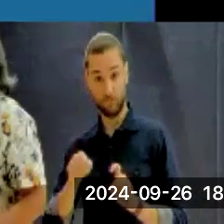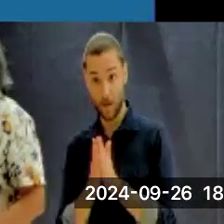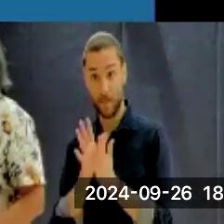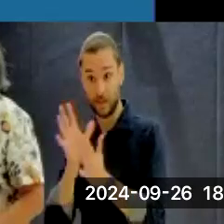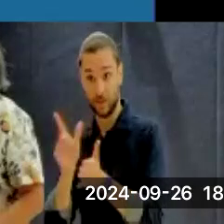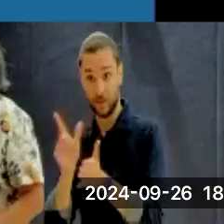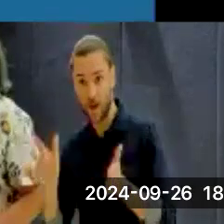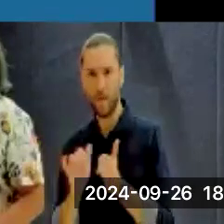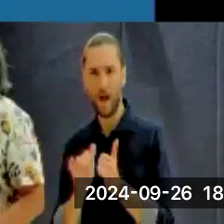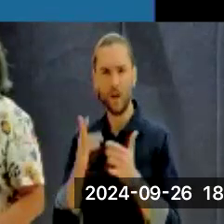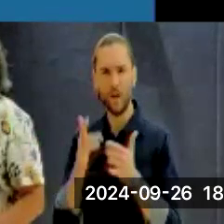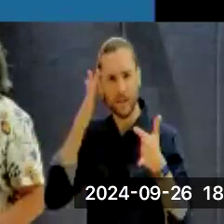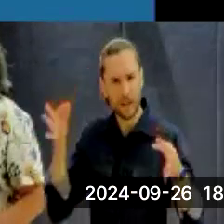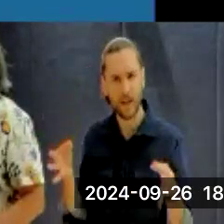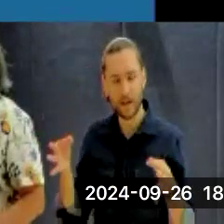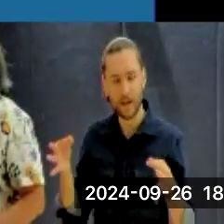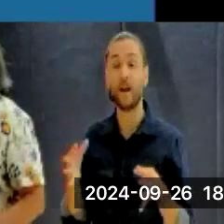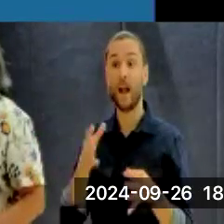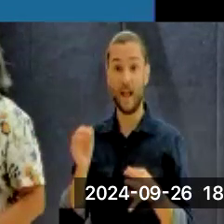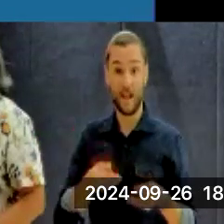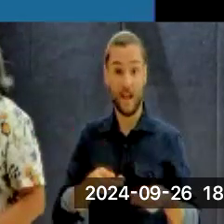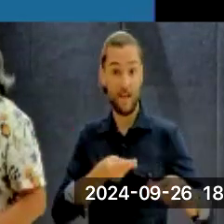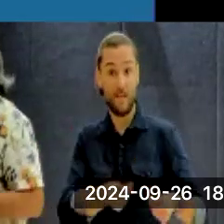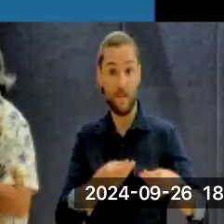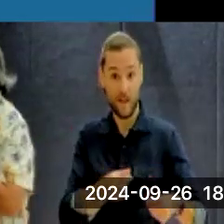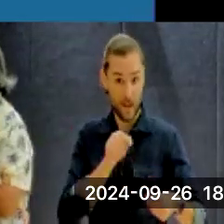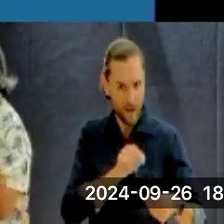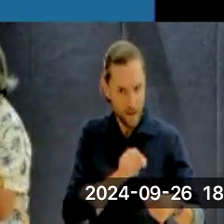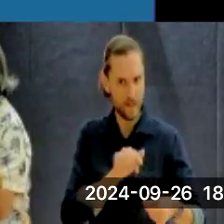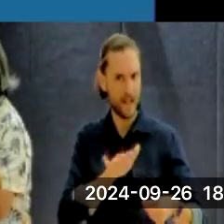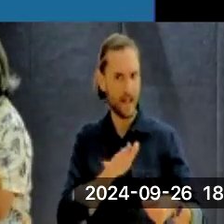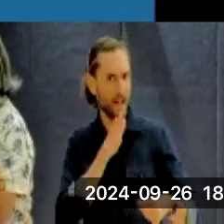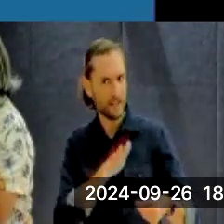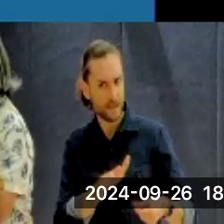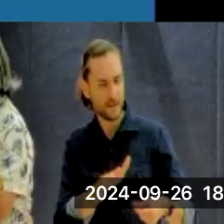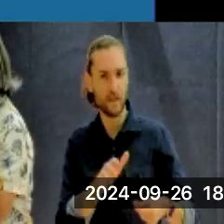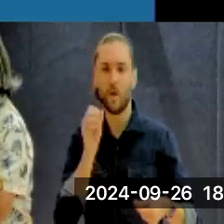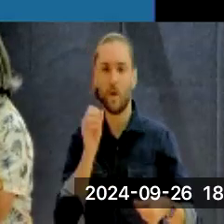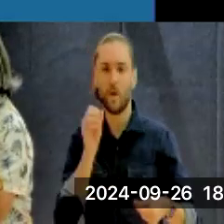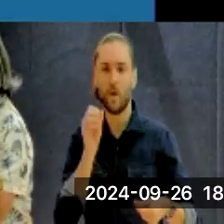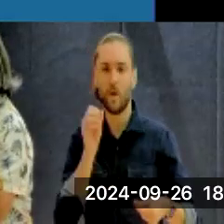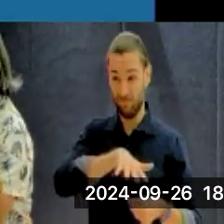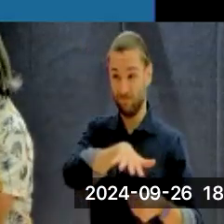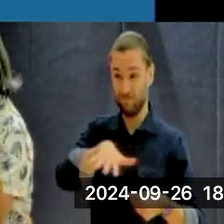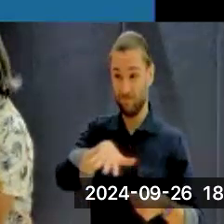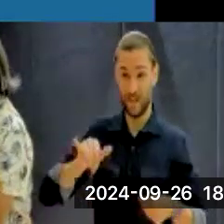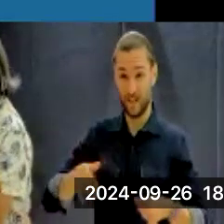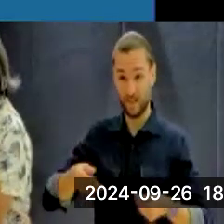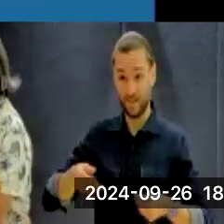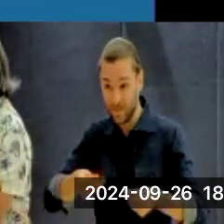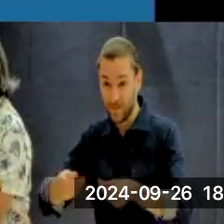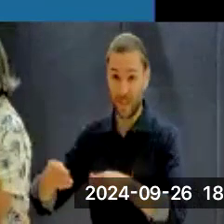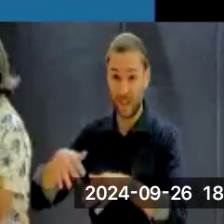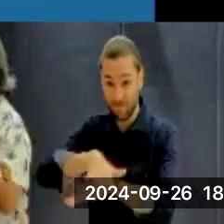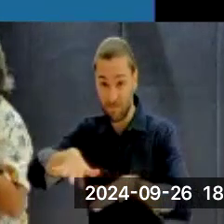we only take the appearance of flames to be hate? Or should we take the existence of all those kindling and embers